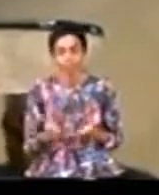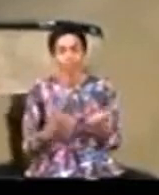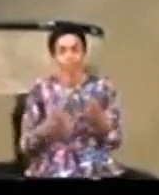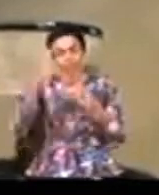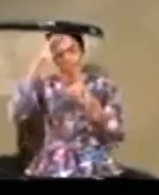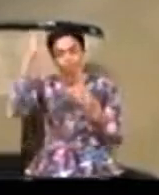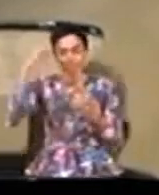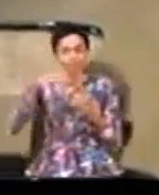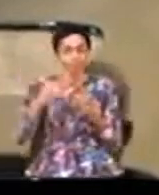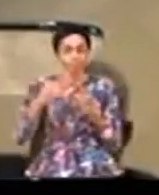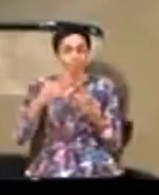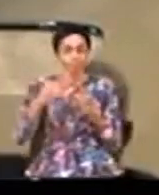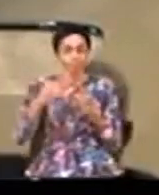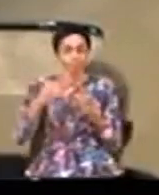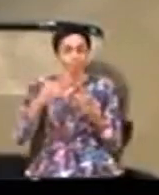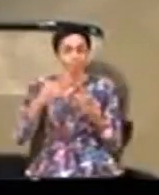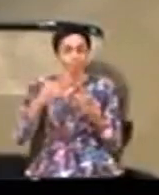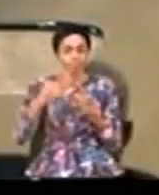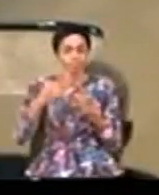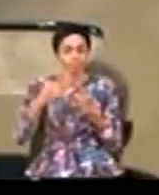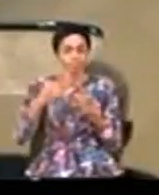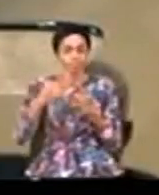I die. I am